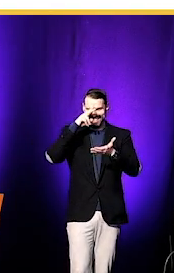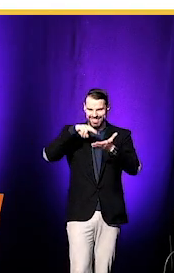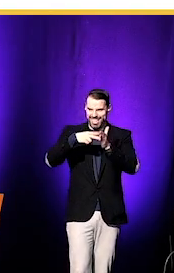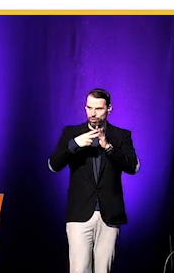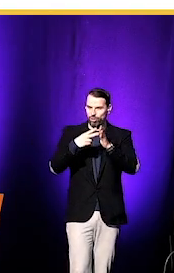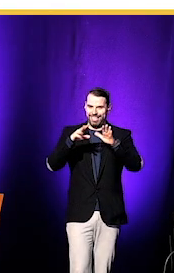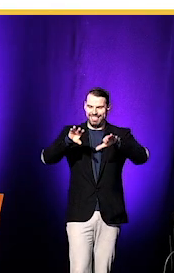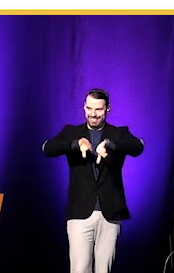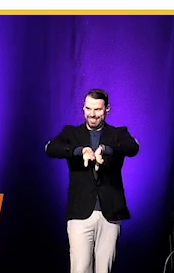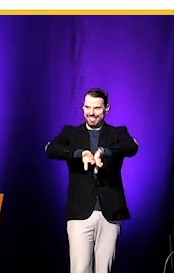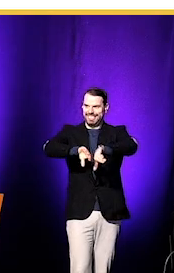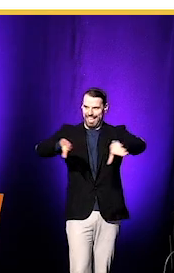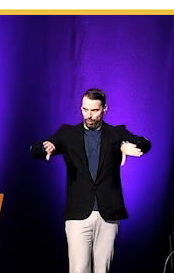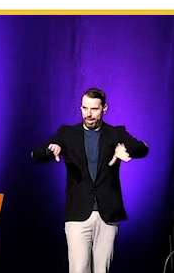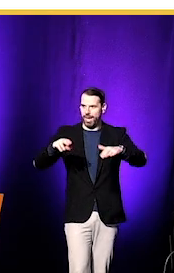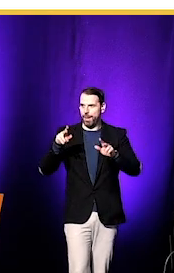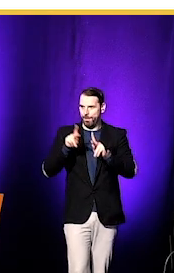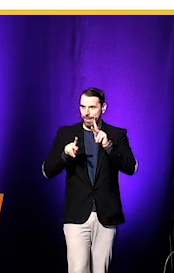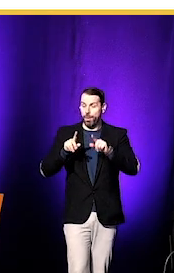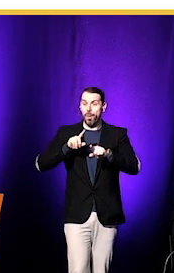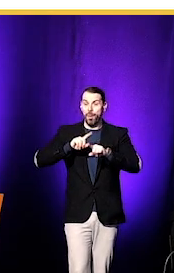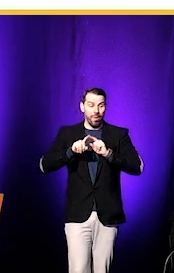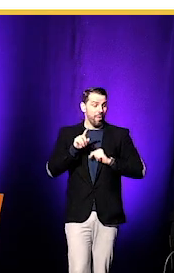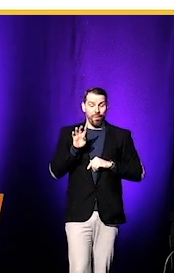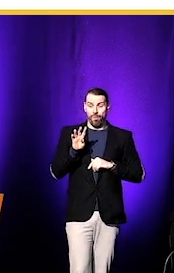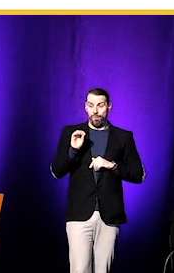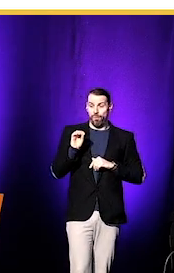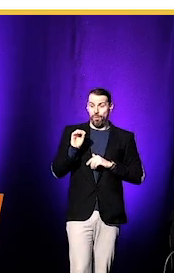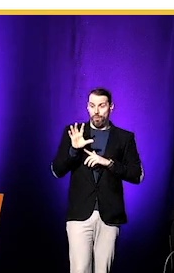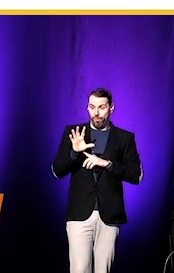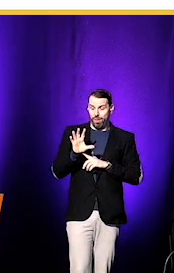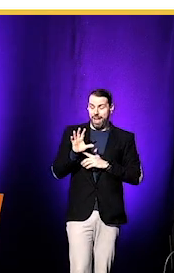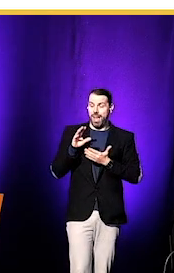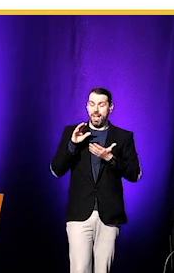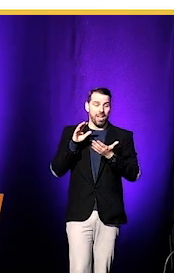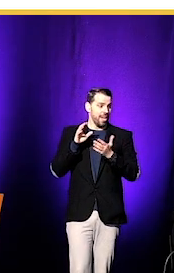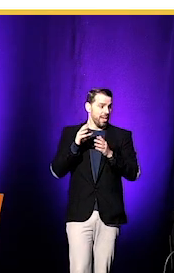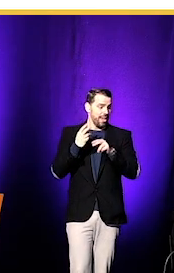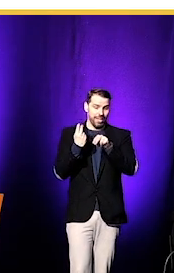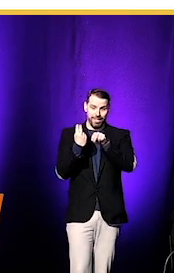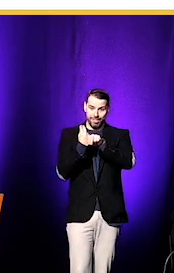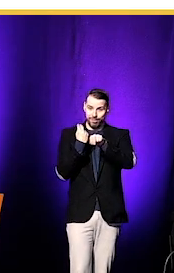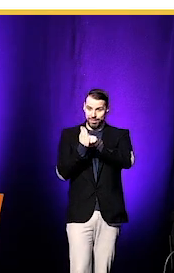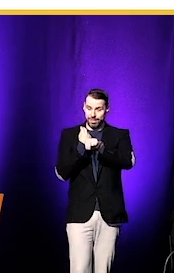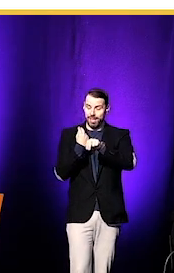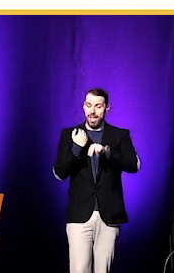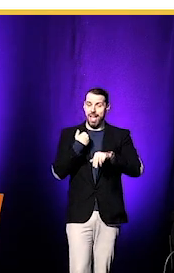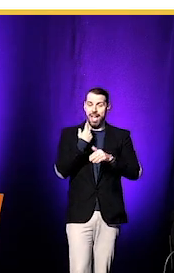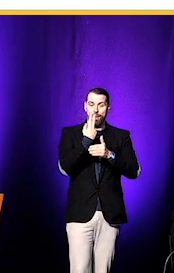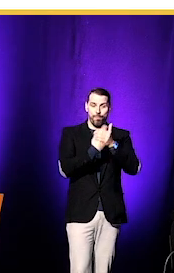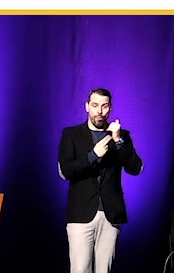the 405 freeway also helped to link UCLA students and elementary school students at Las